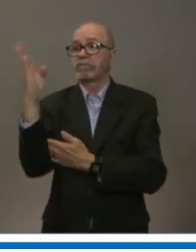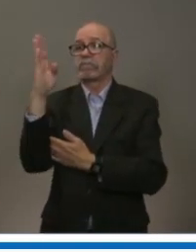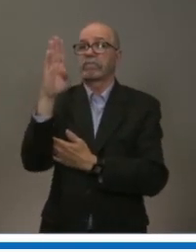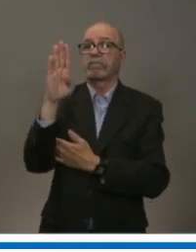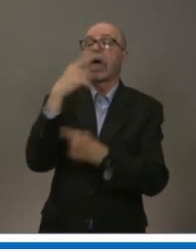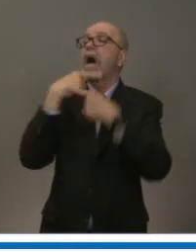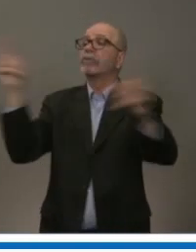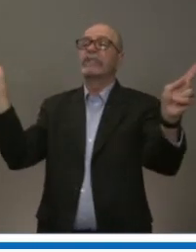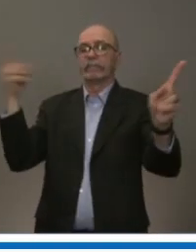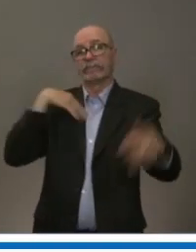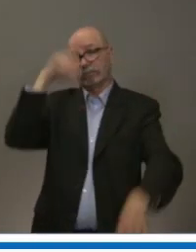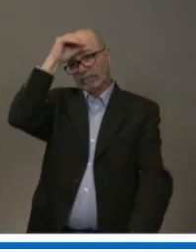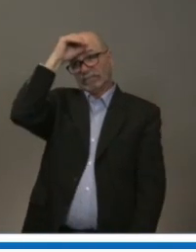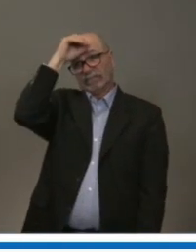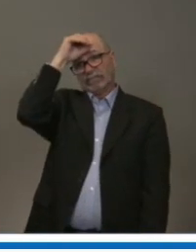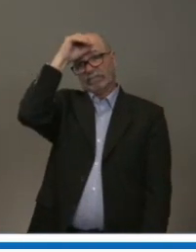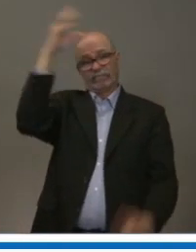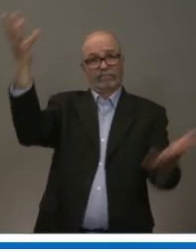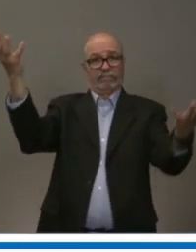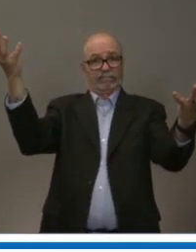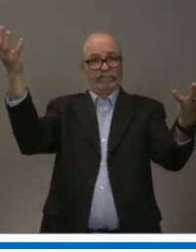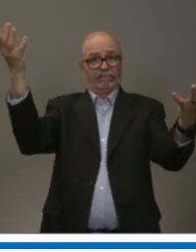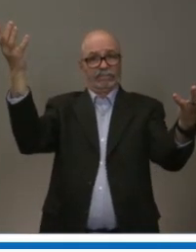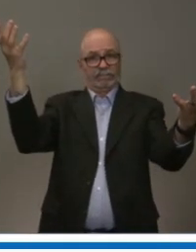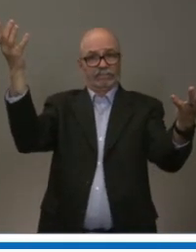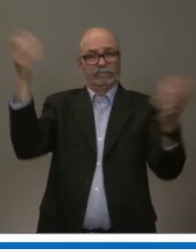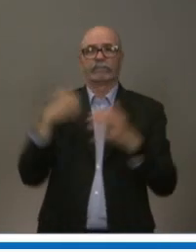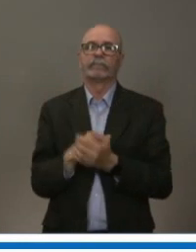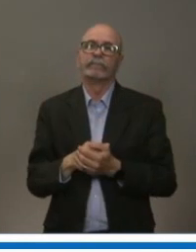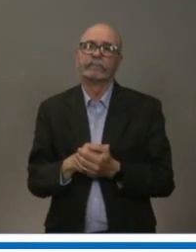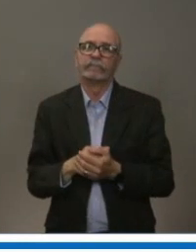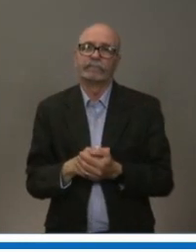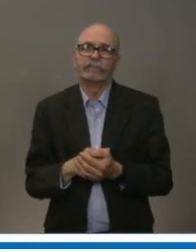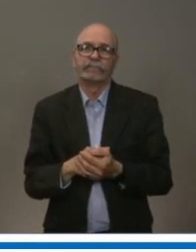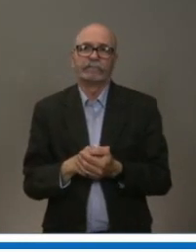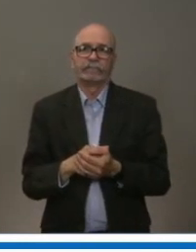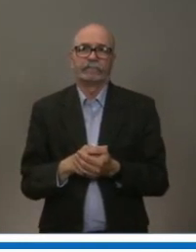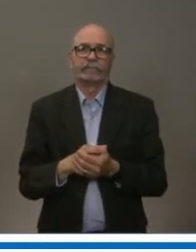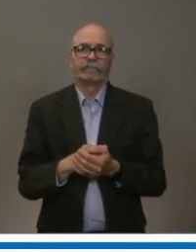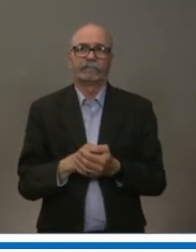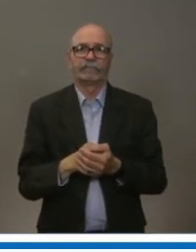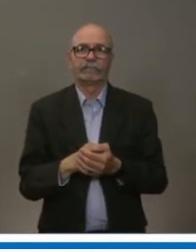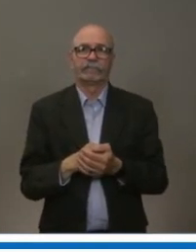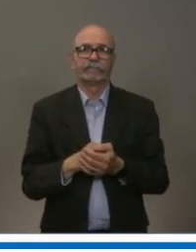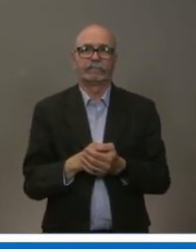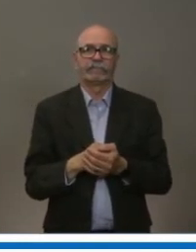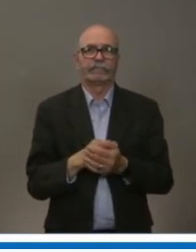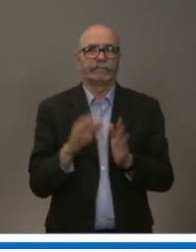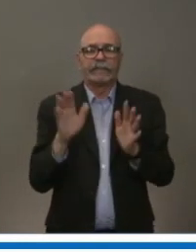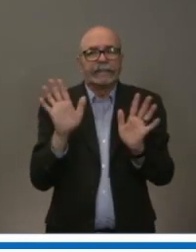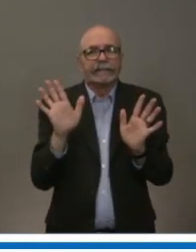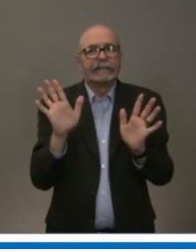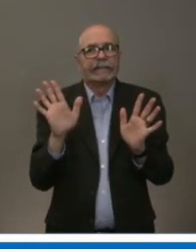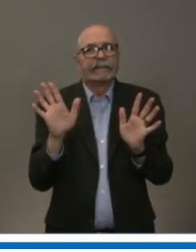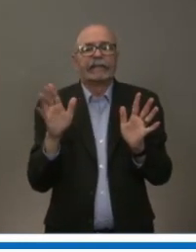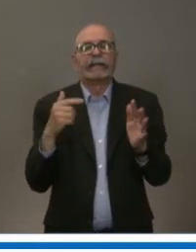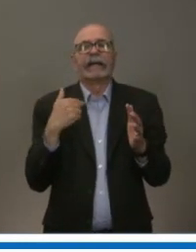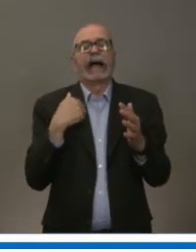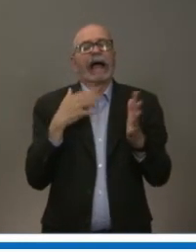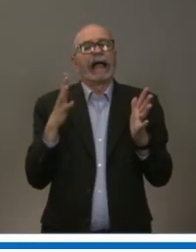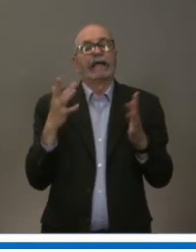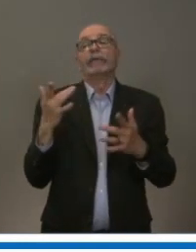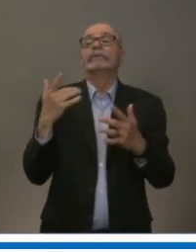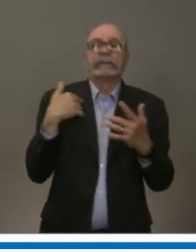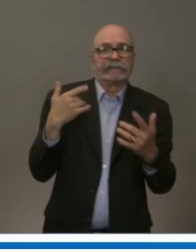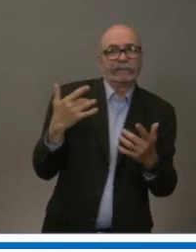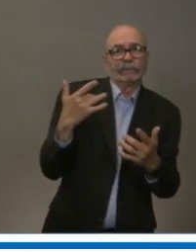for transit. But I will say again, I would remain very concerned that we have a significant proportion of our